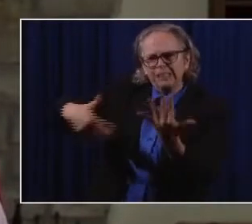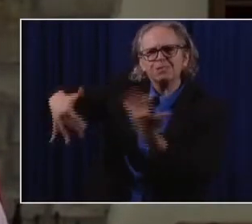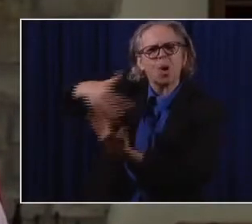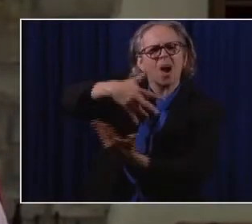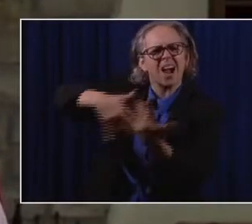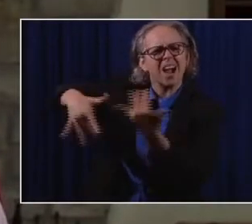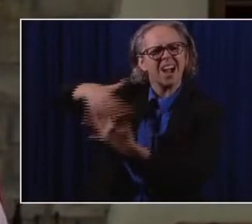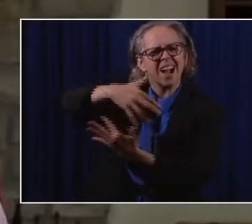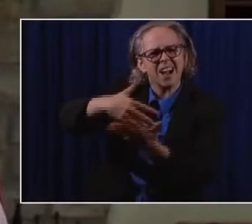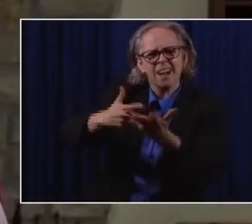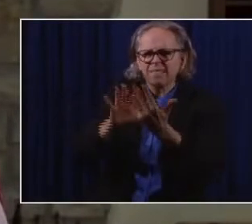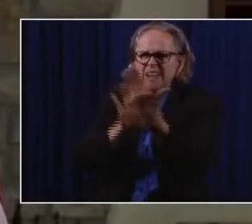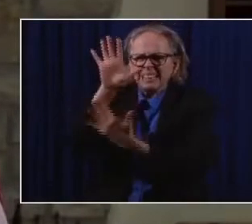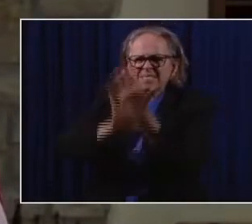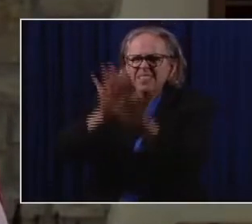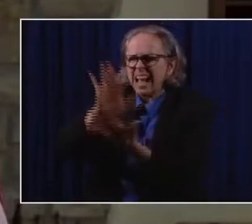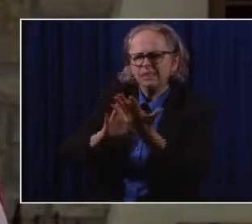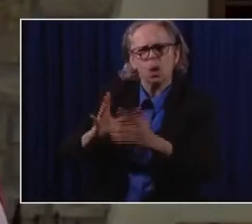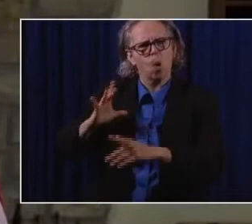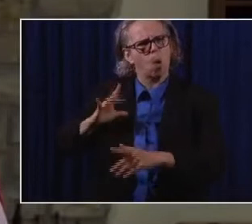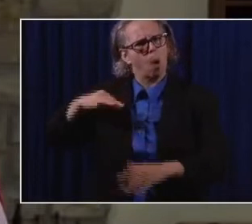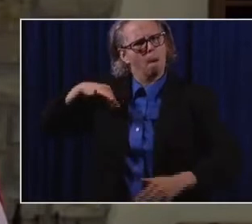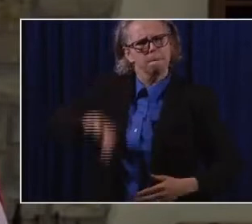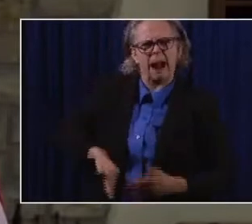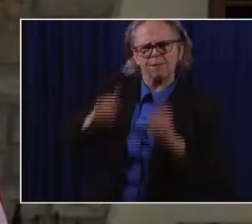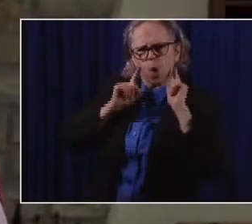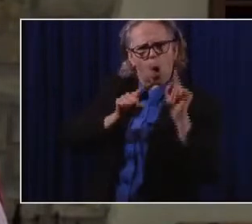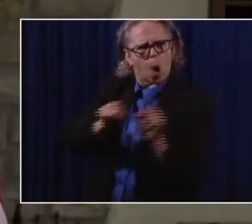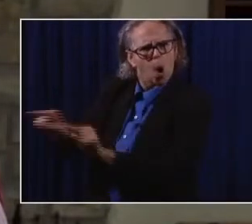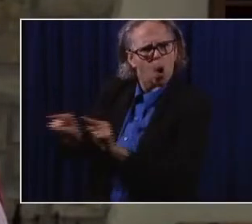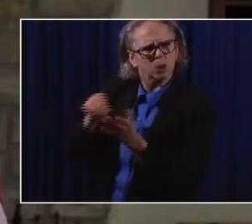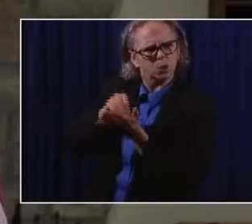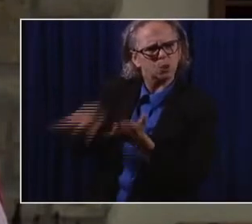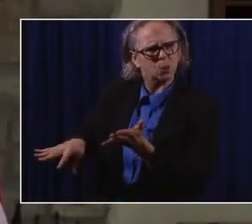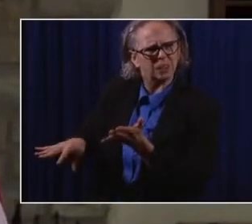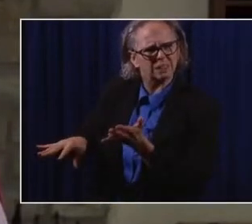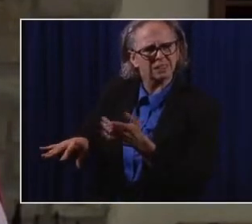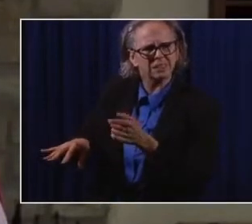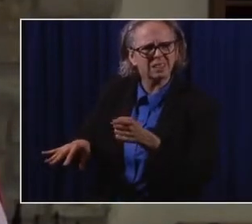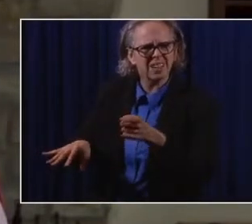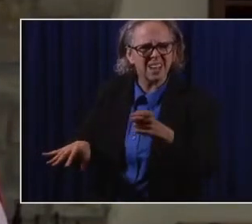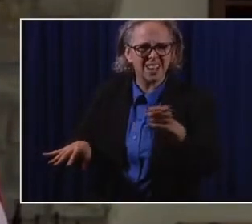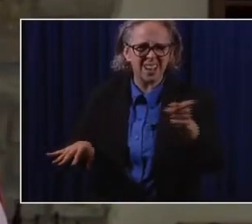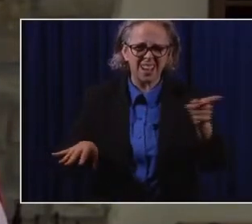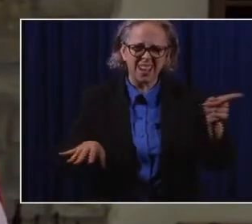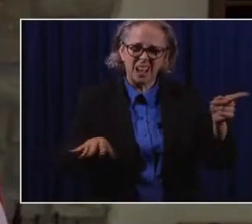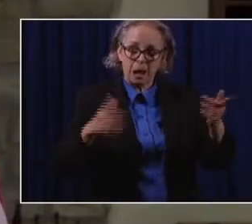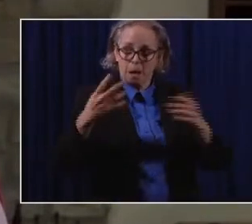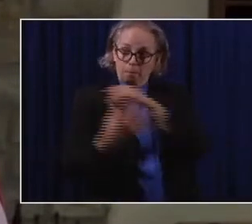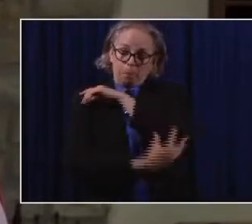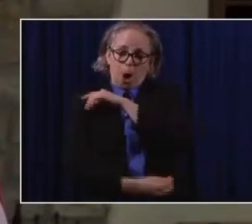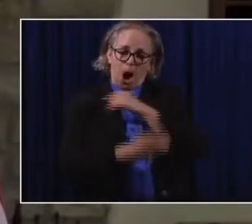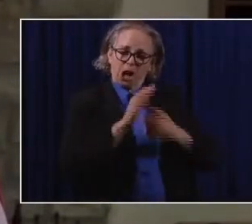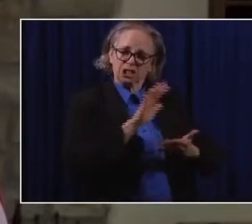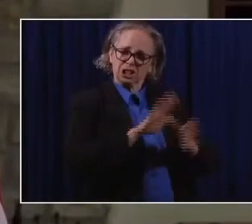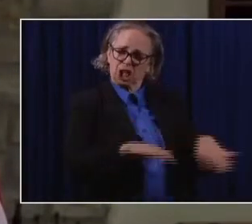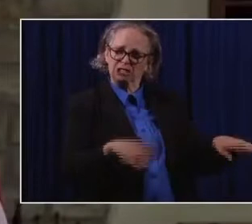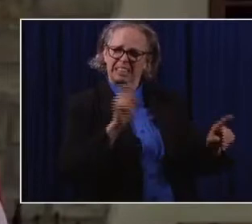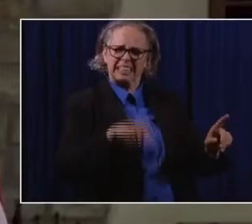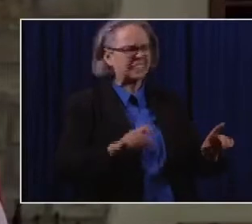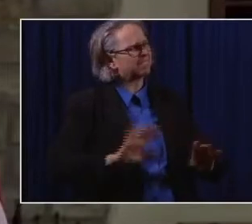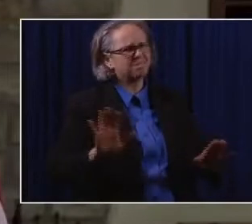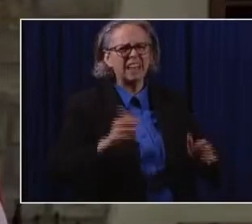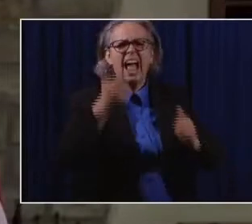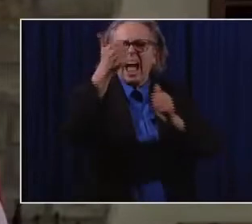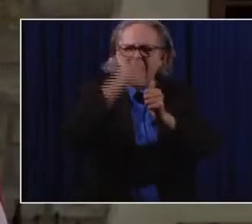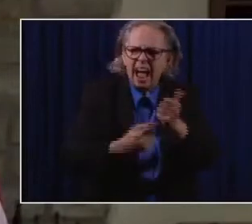don't do nearly as well remotely. And it's not just our poor children. It's many of our children throughout the state just do